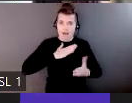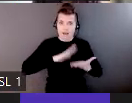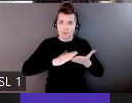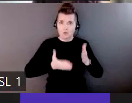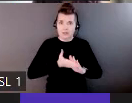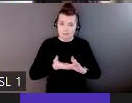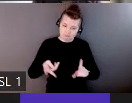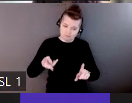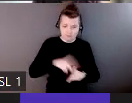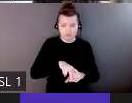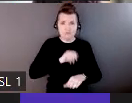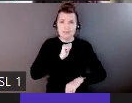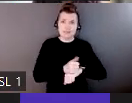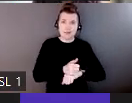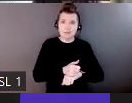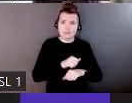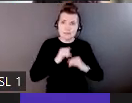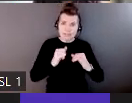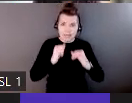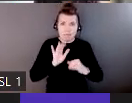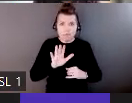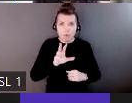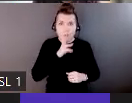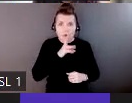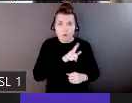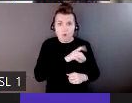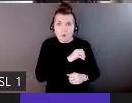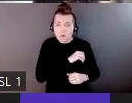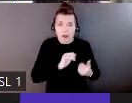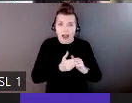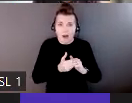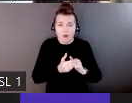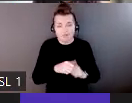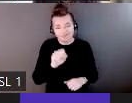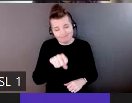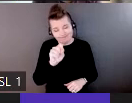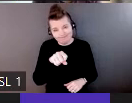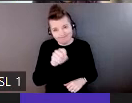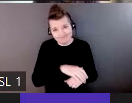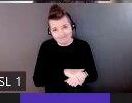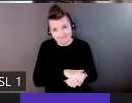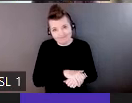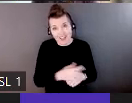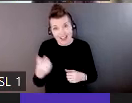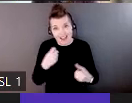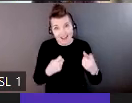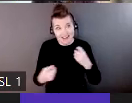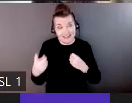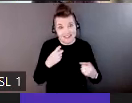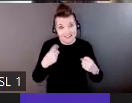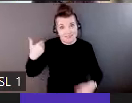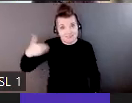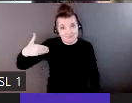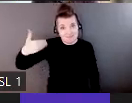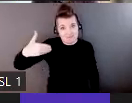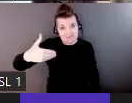adults whatsoever? Yeah, great question. And we get this a lot. There is no template across Ontario on how you have